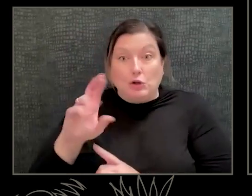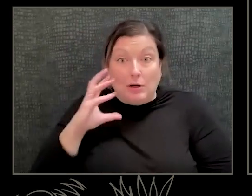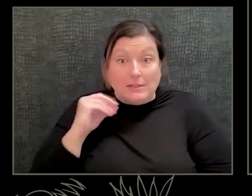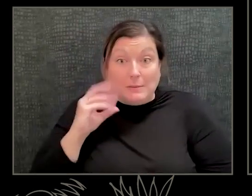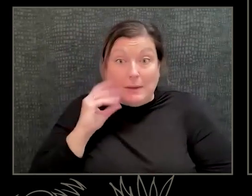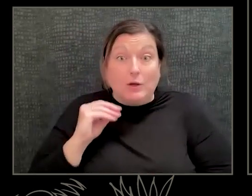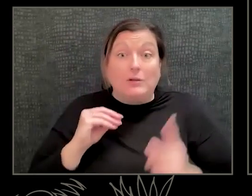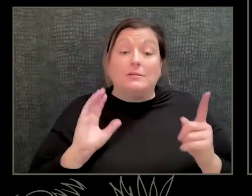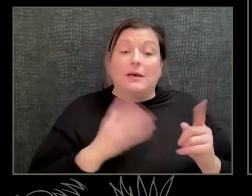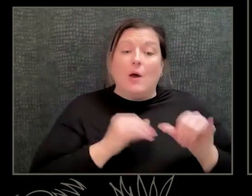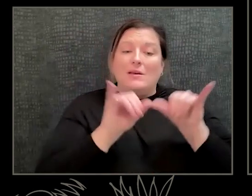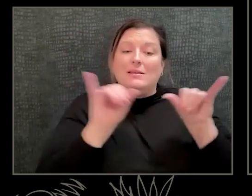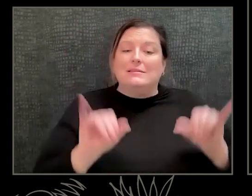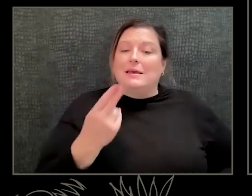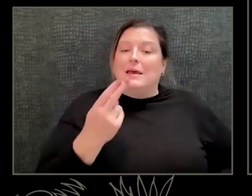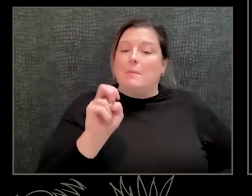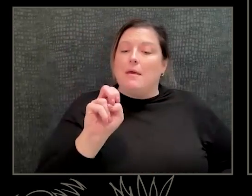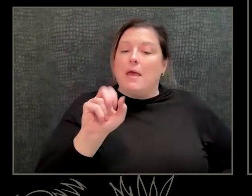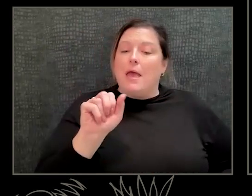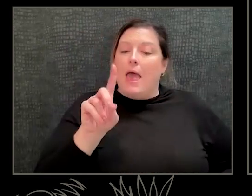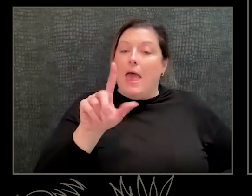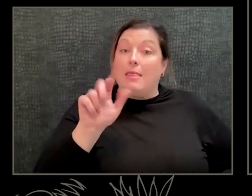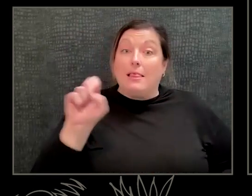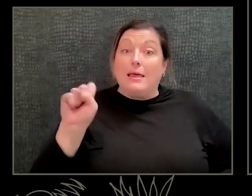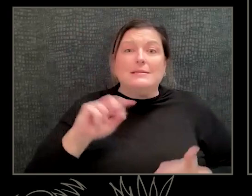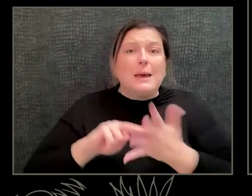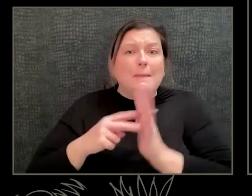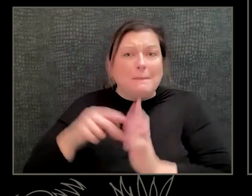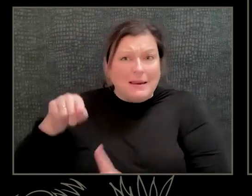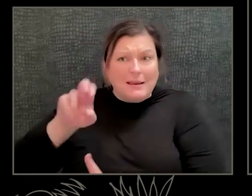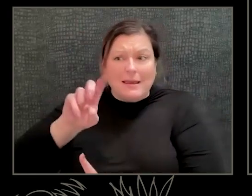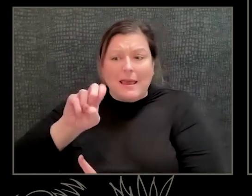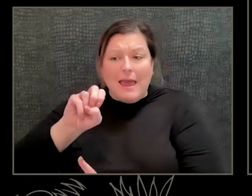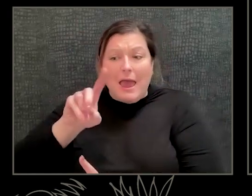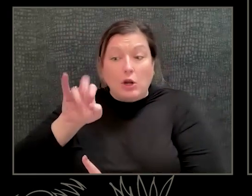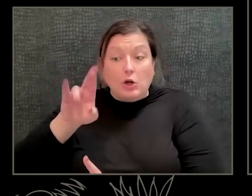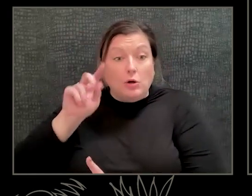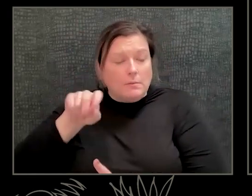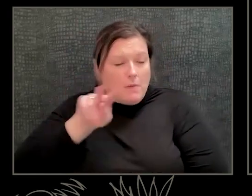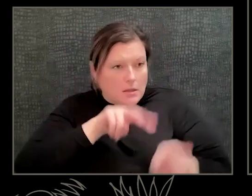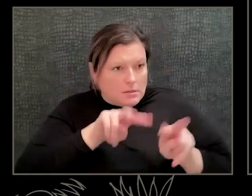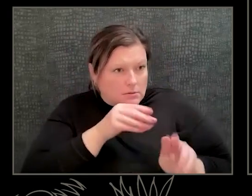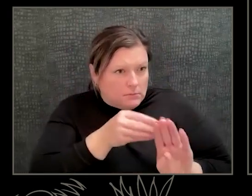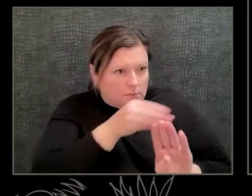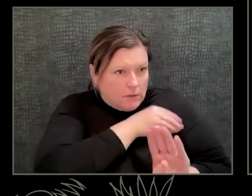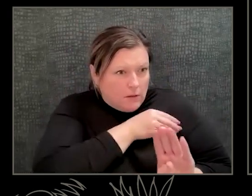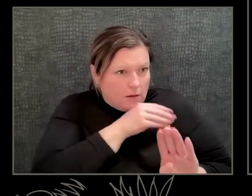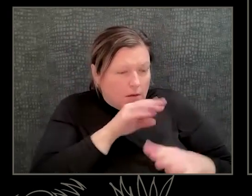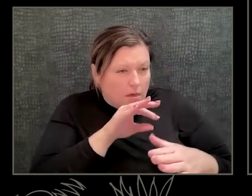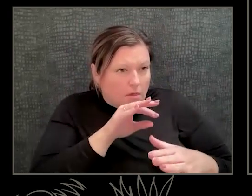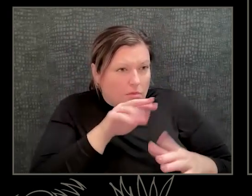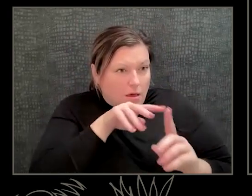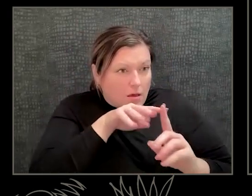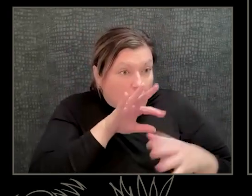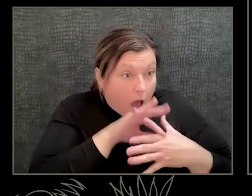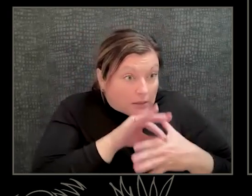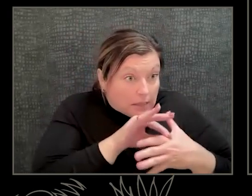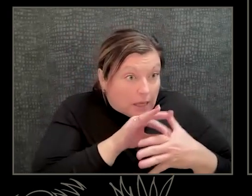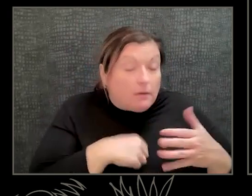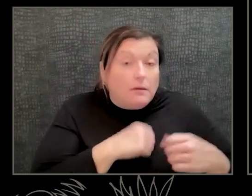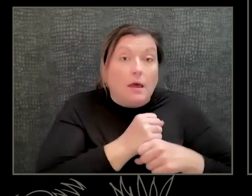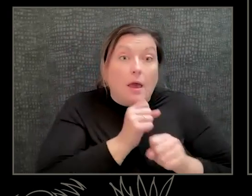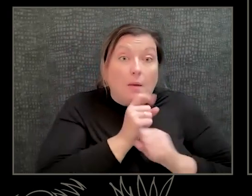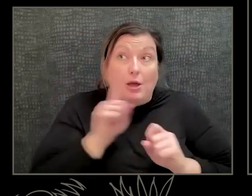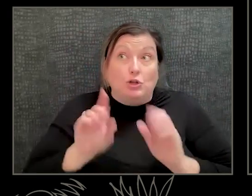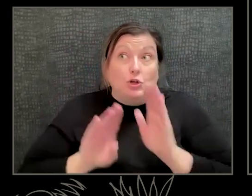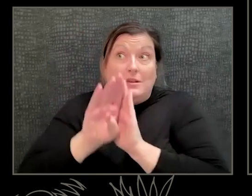headless, meaning there are also editors that need to preview content, and we also need to satisfy developers with a